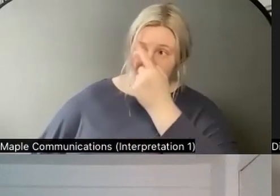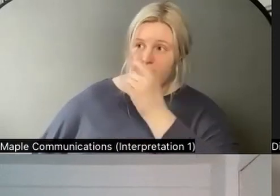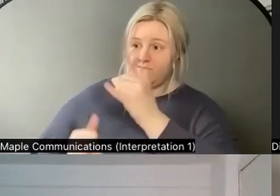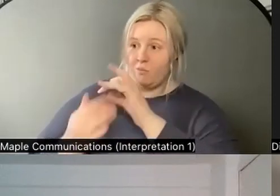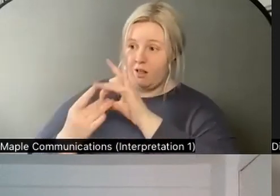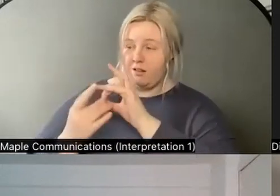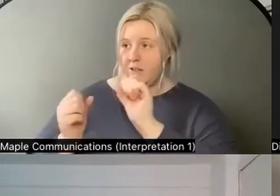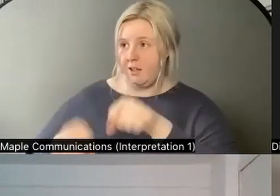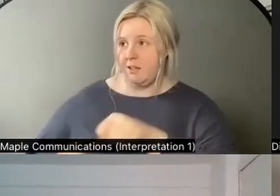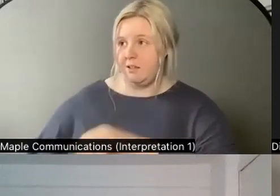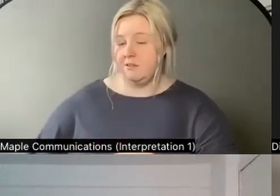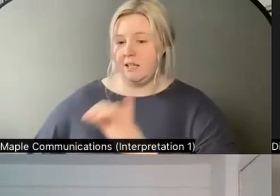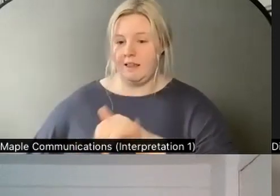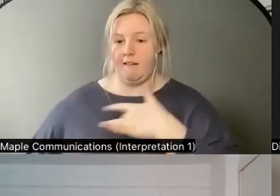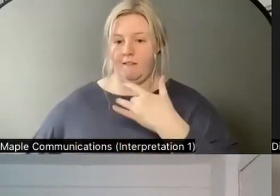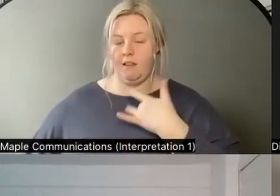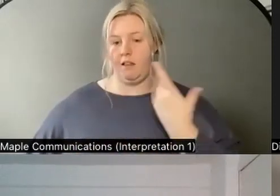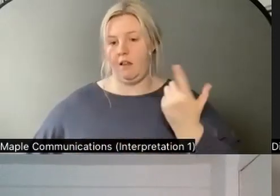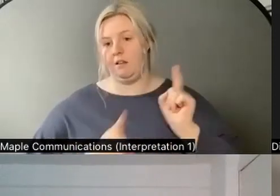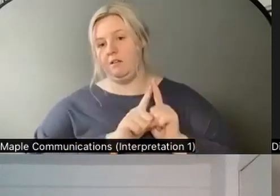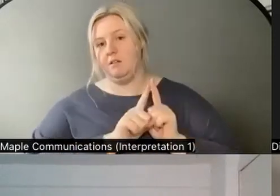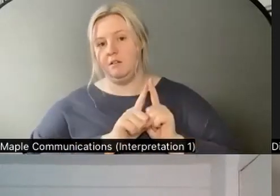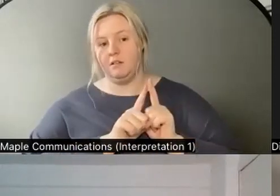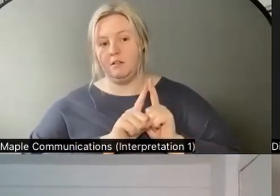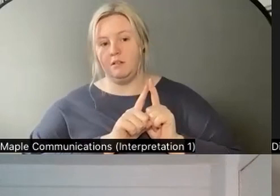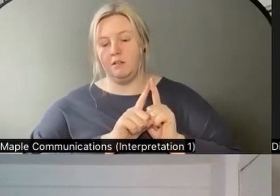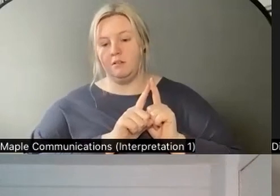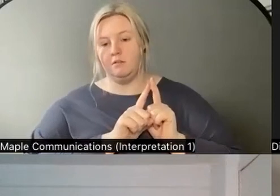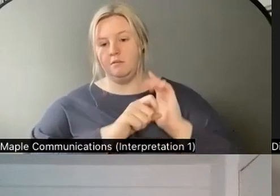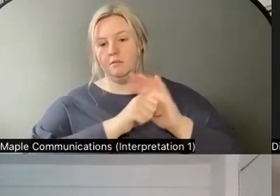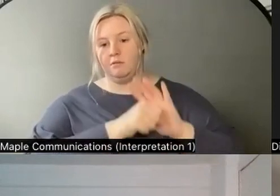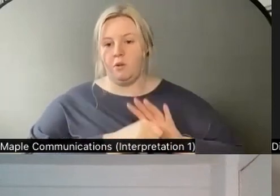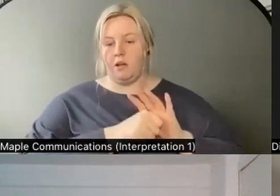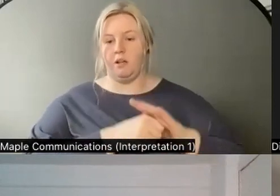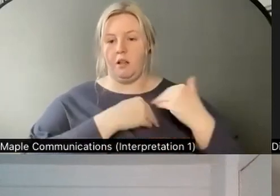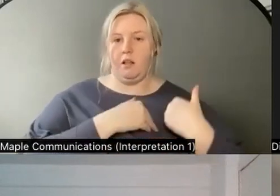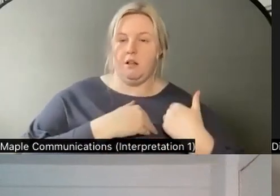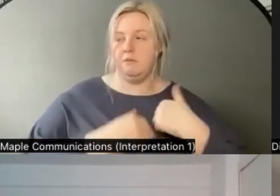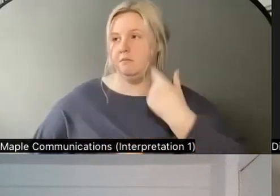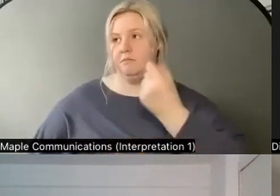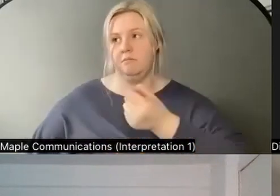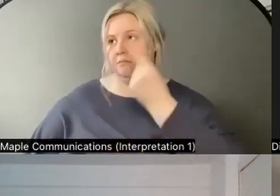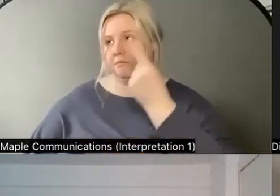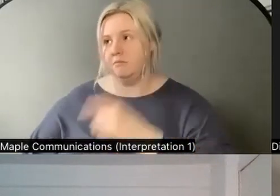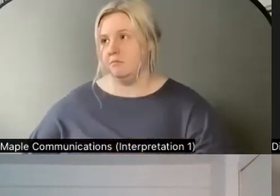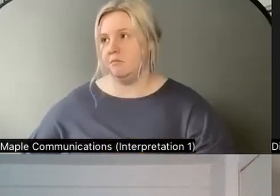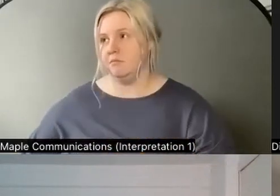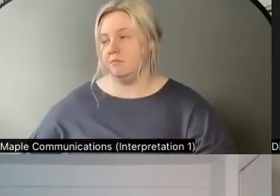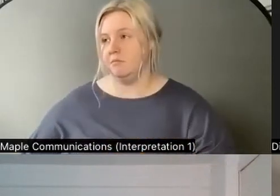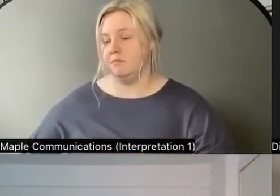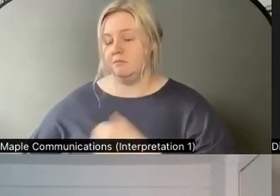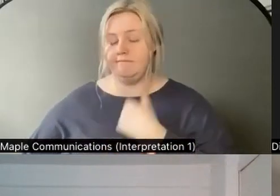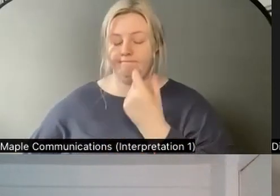That monkey on your back. I really relate to that in a very strong way. And I